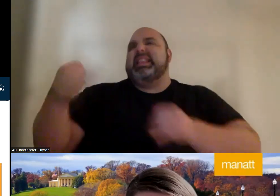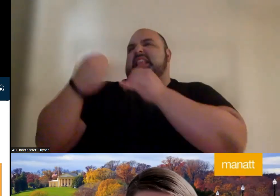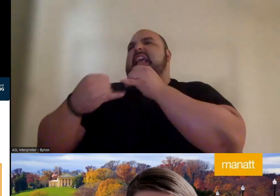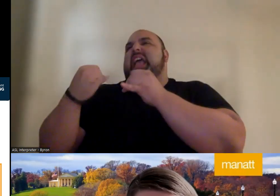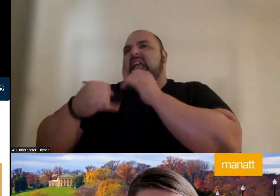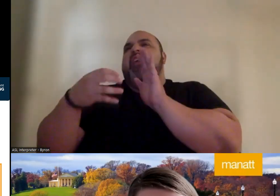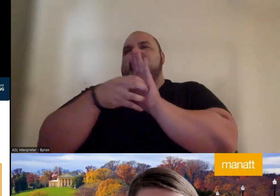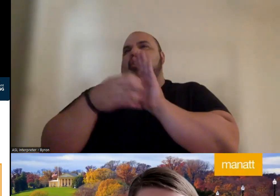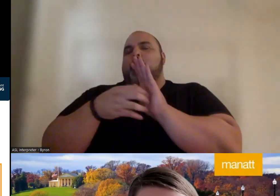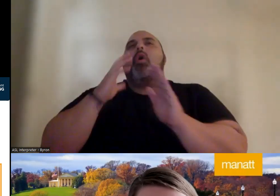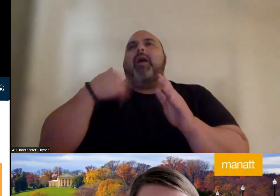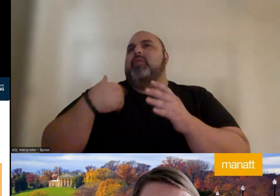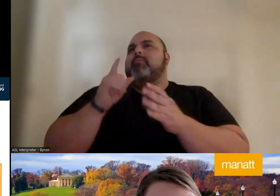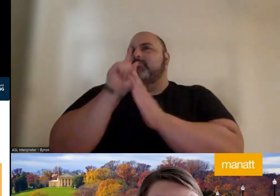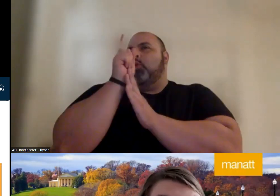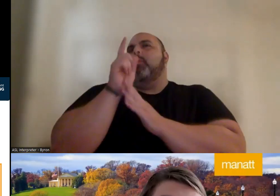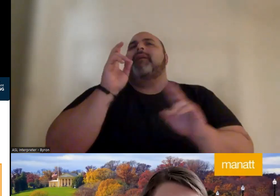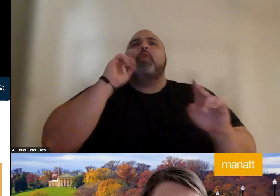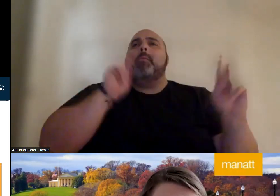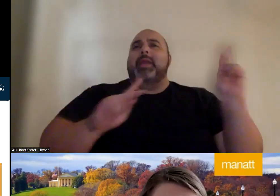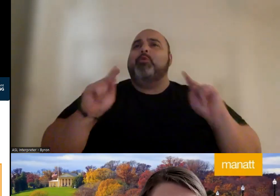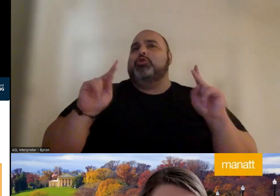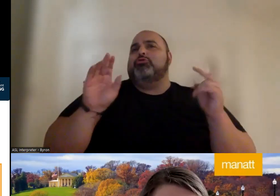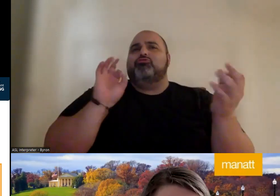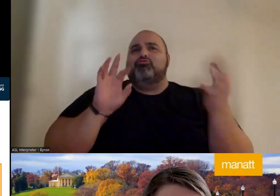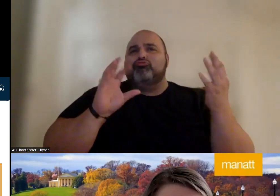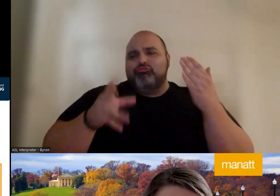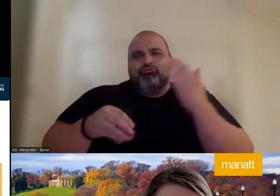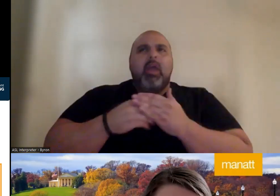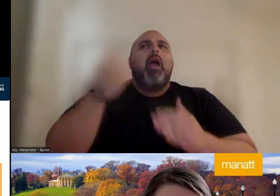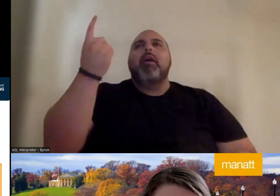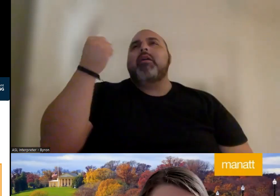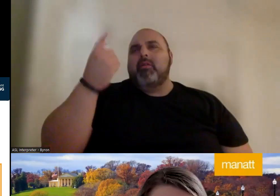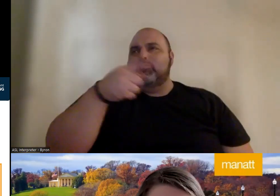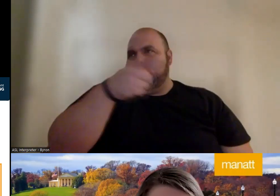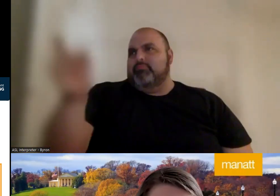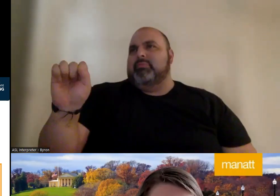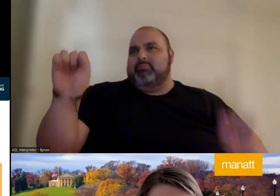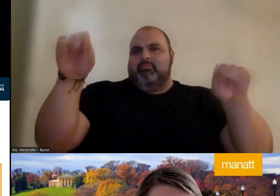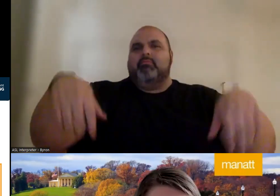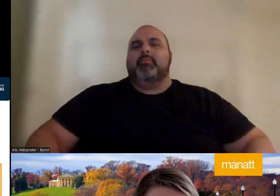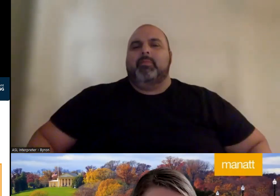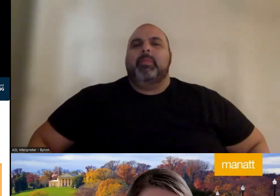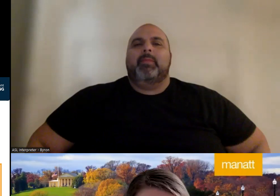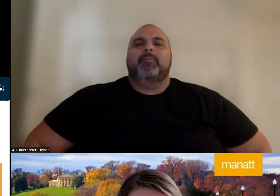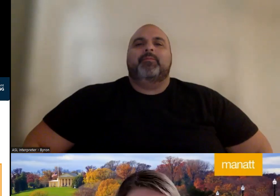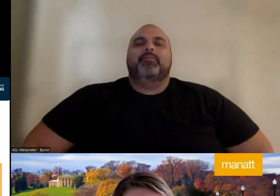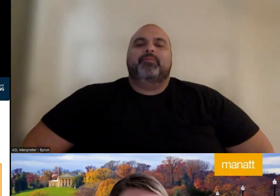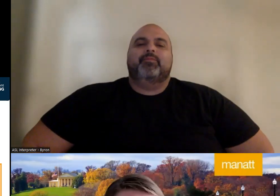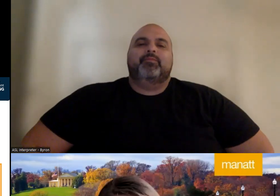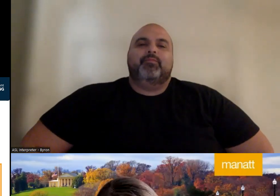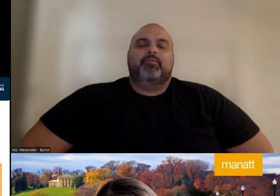for people to chime in and add any additional points they think are critical for this group to consider on that front.